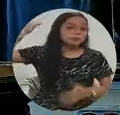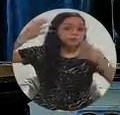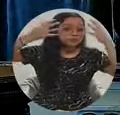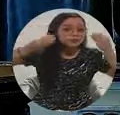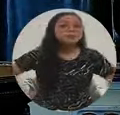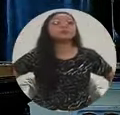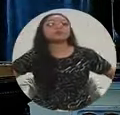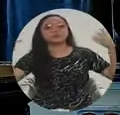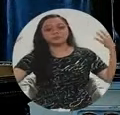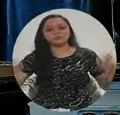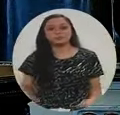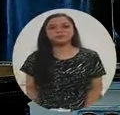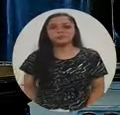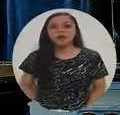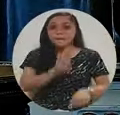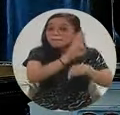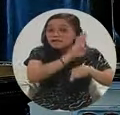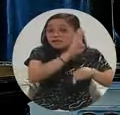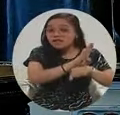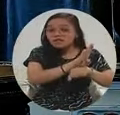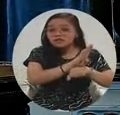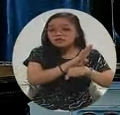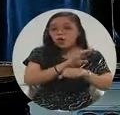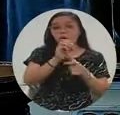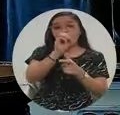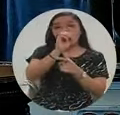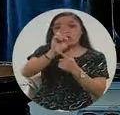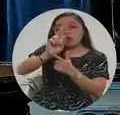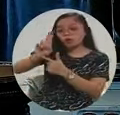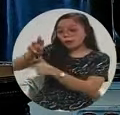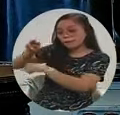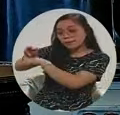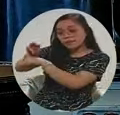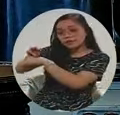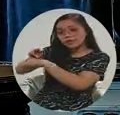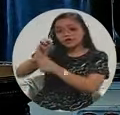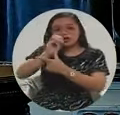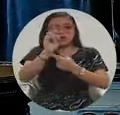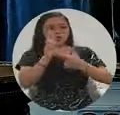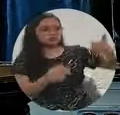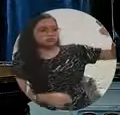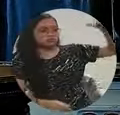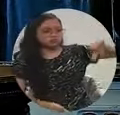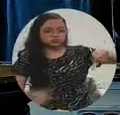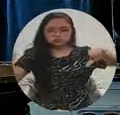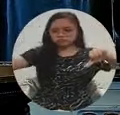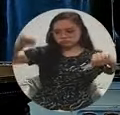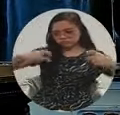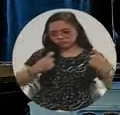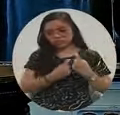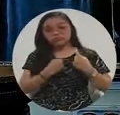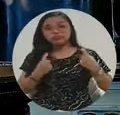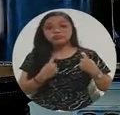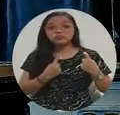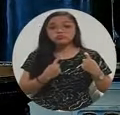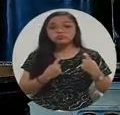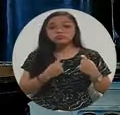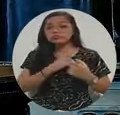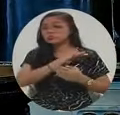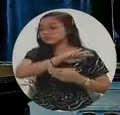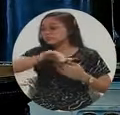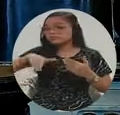my gains in business, my gains in the ministry, my losses, my failures, my